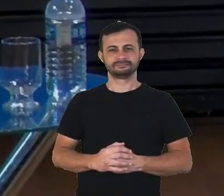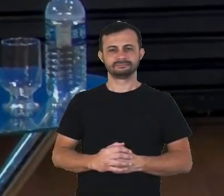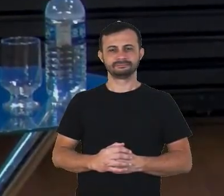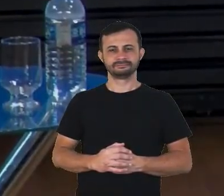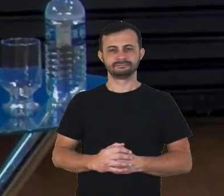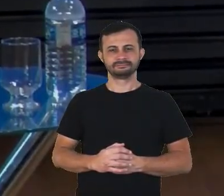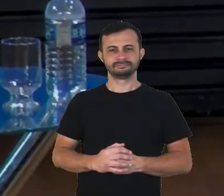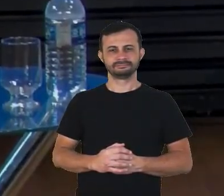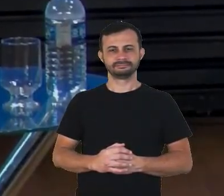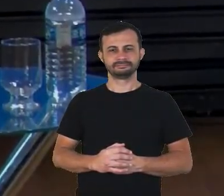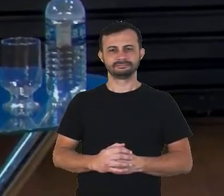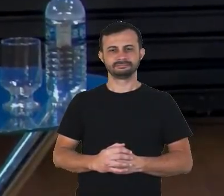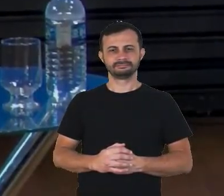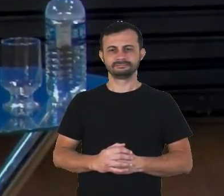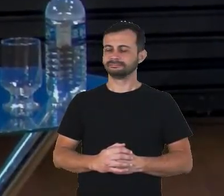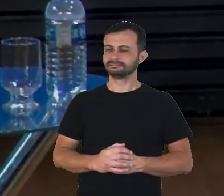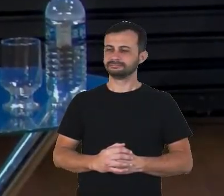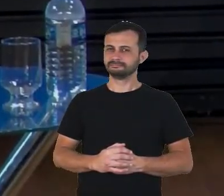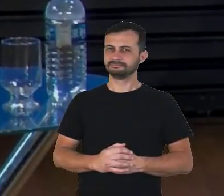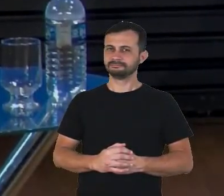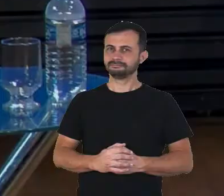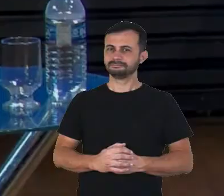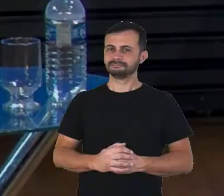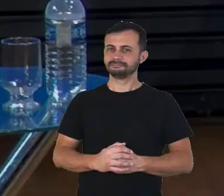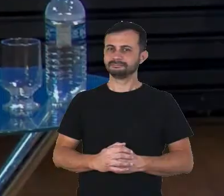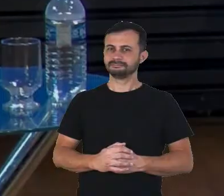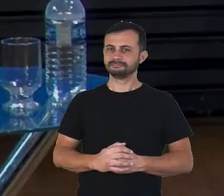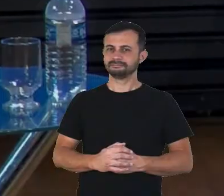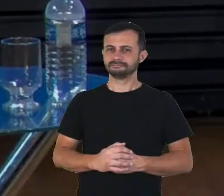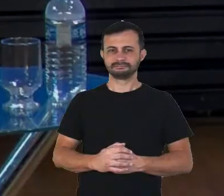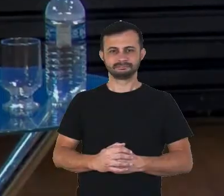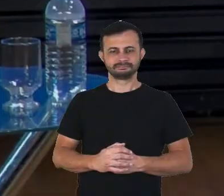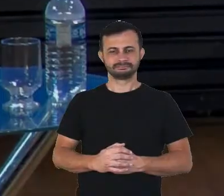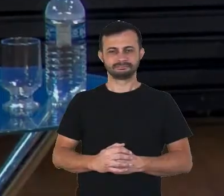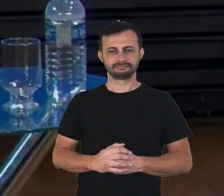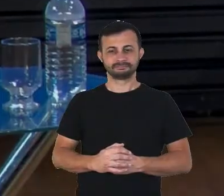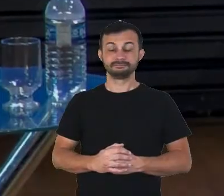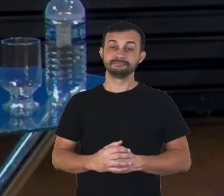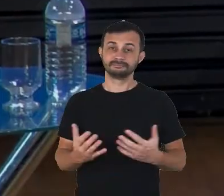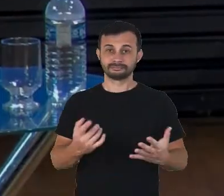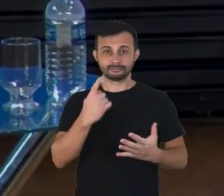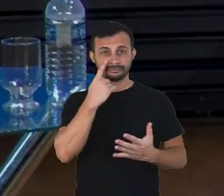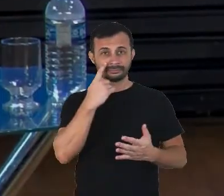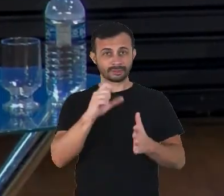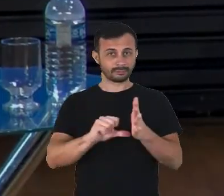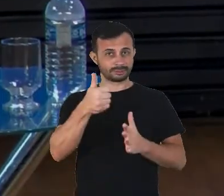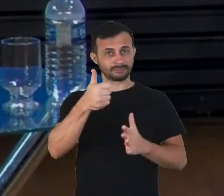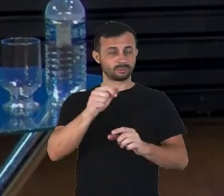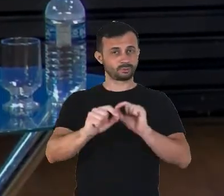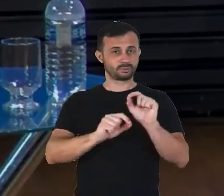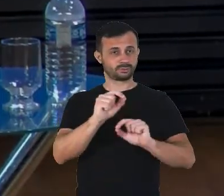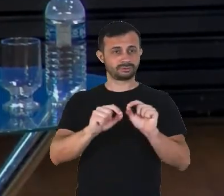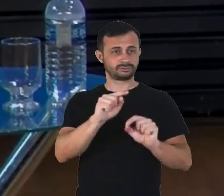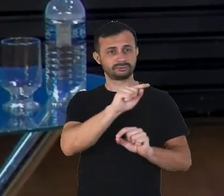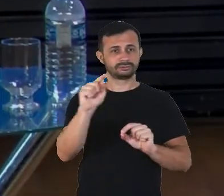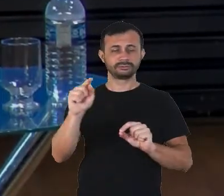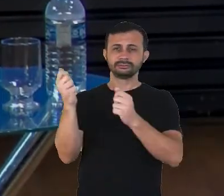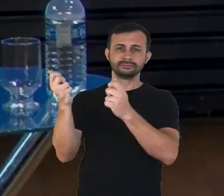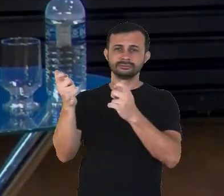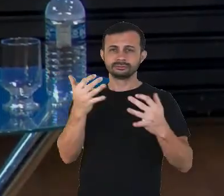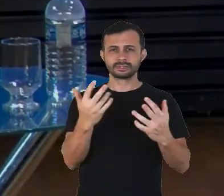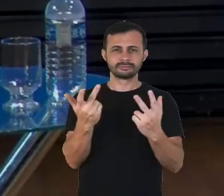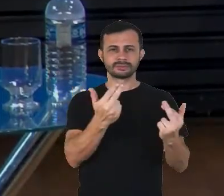Yeah, so first for everybody, so we are on the same page, it's excellent to dewater